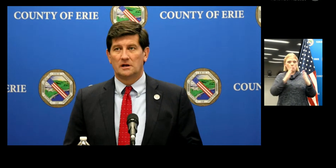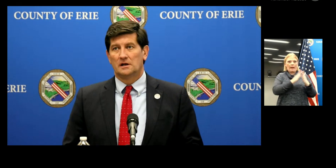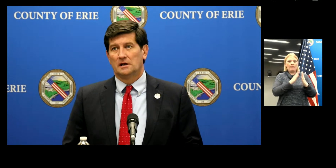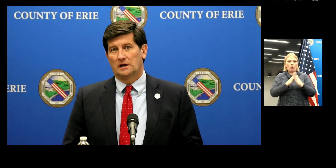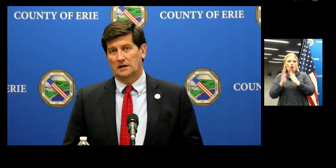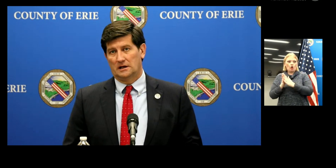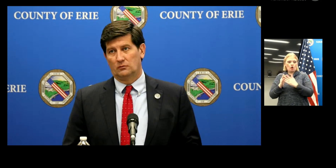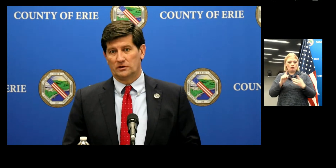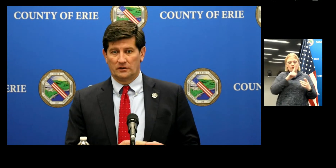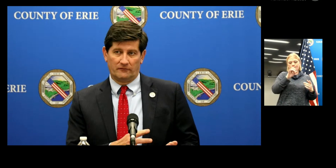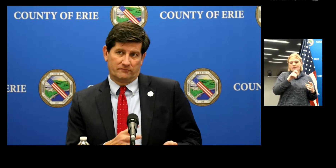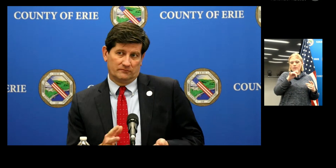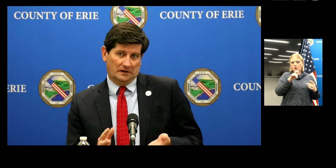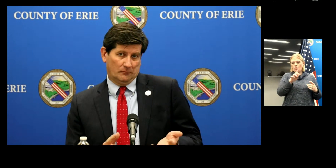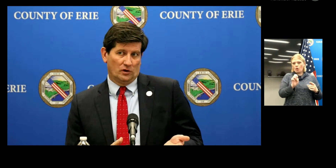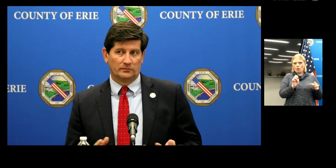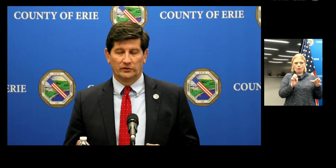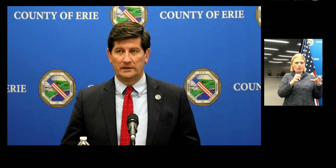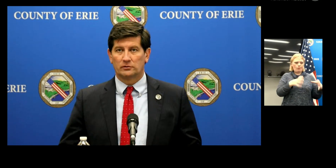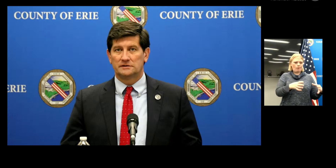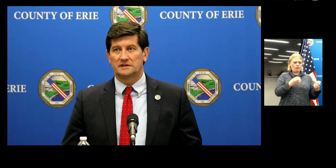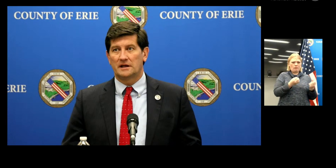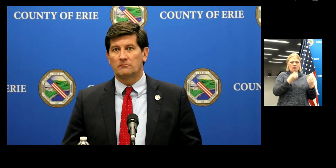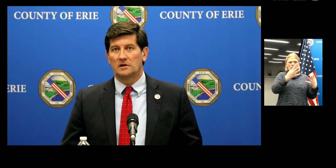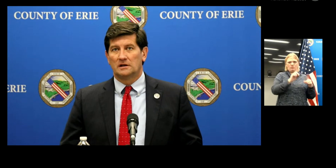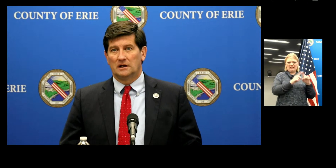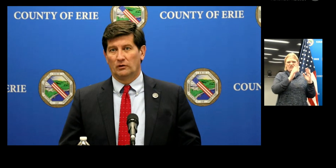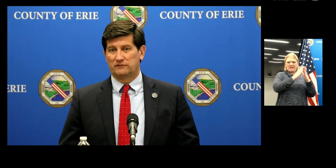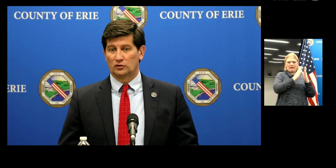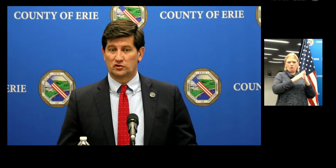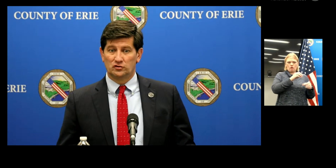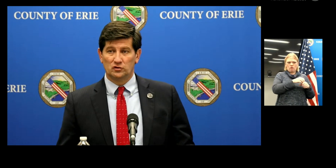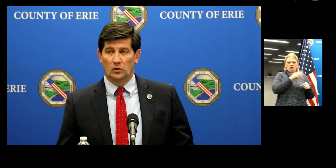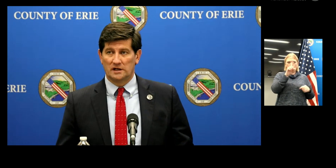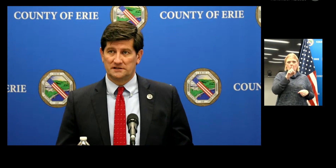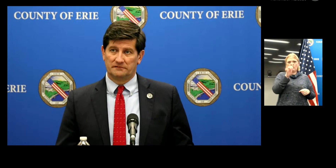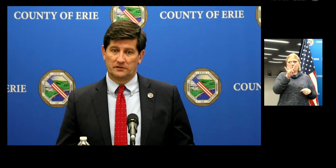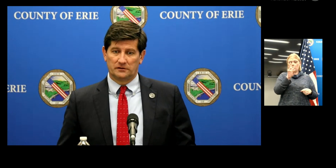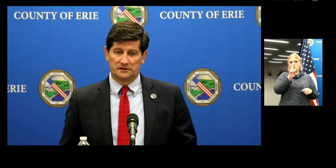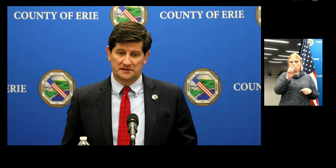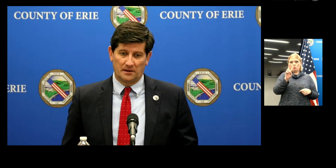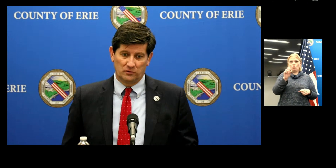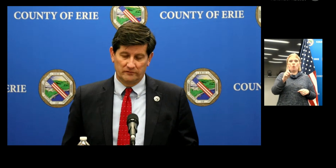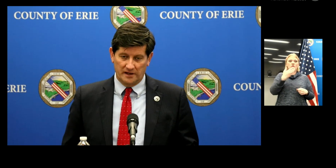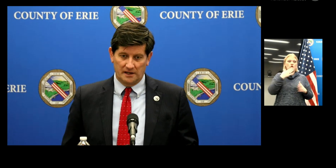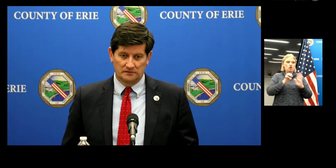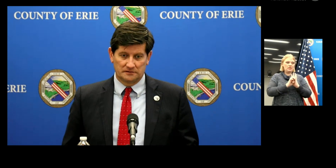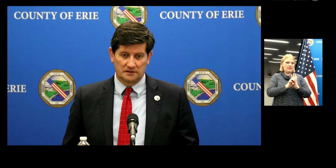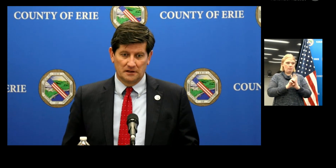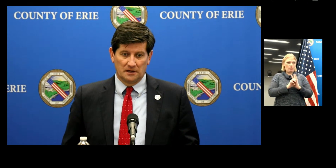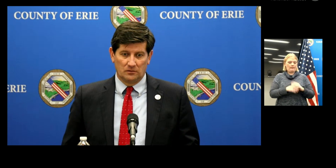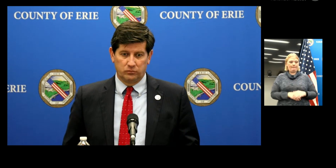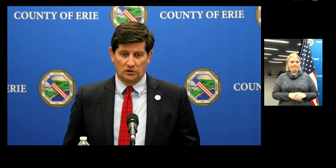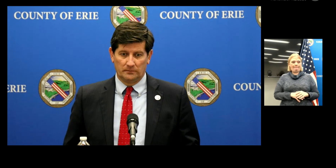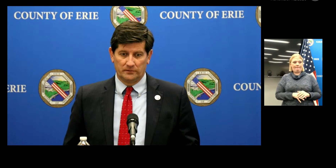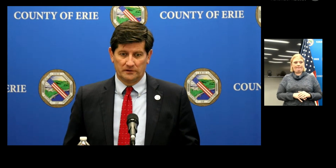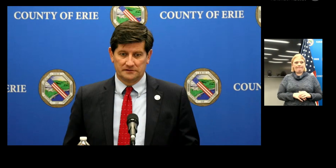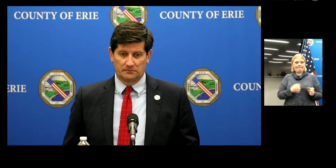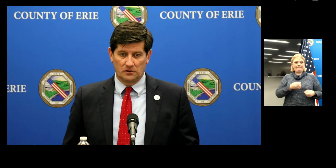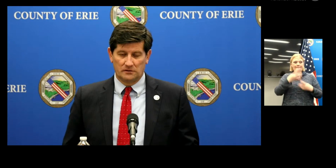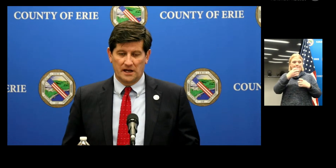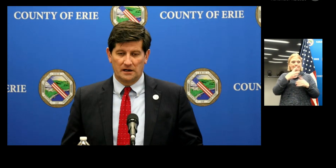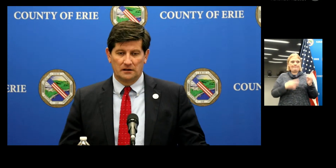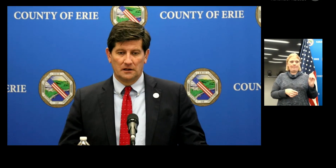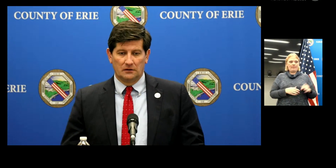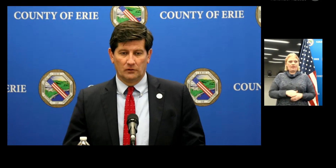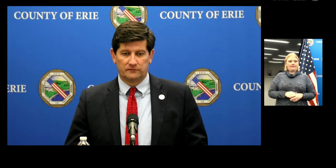code where you have multiple neighborhoods in them. 14221 is a very good example of that. I'll just pull up the zip